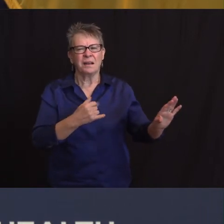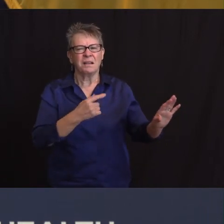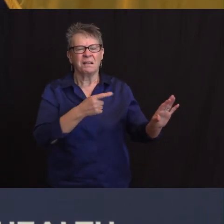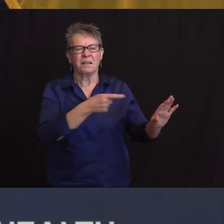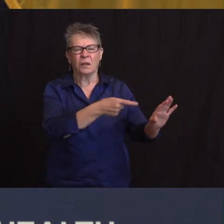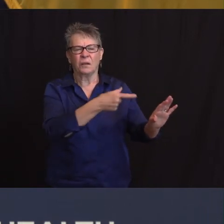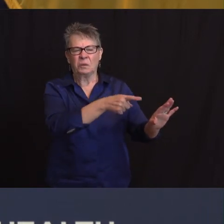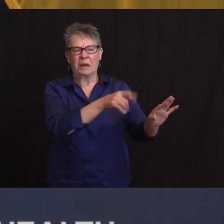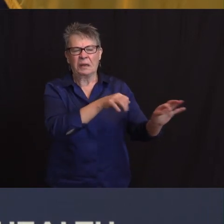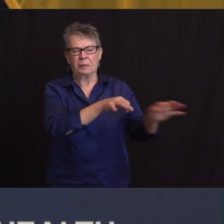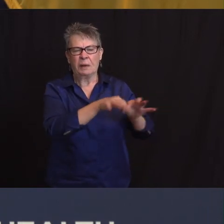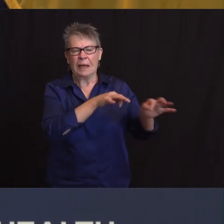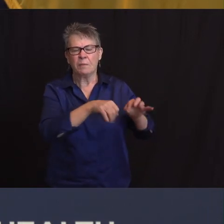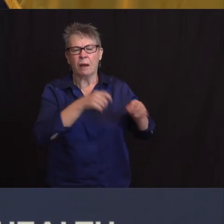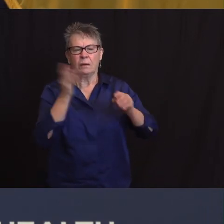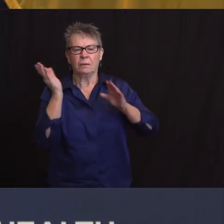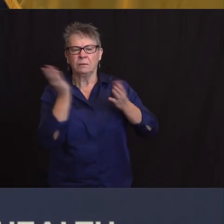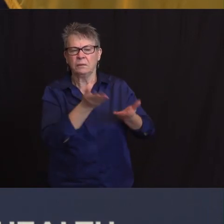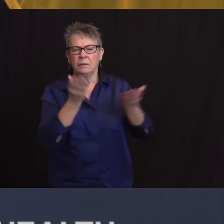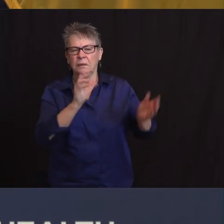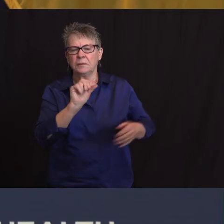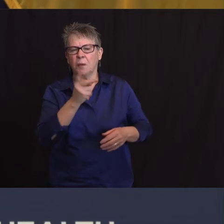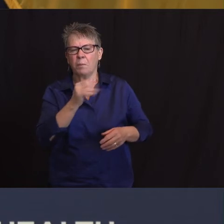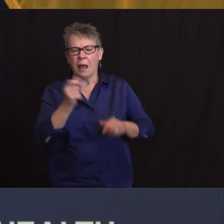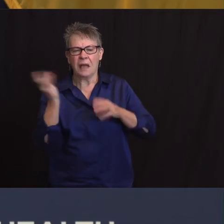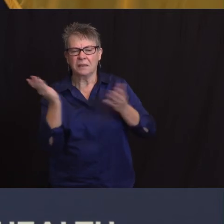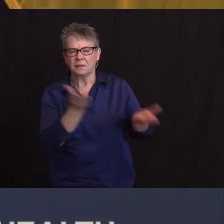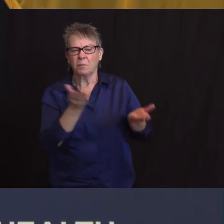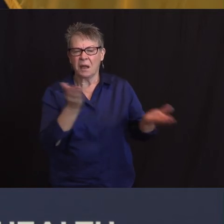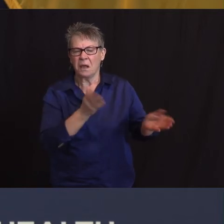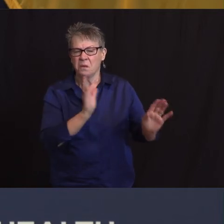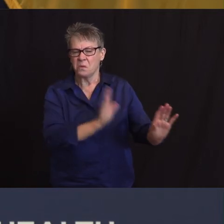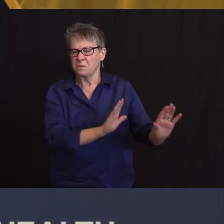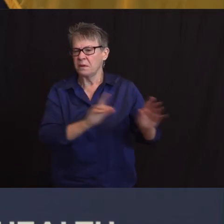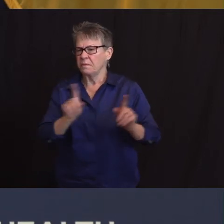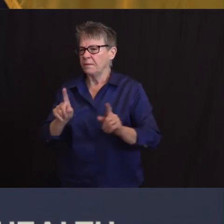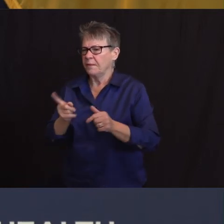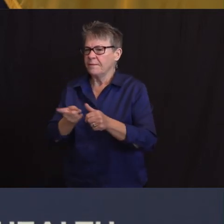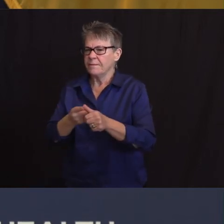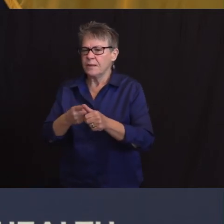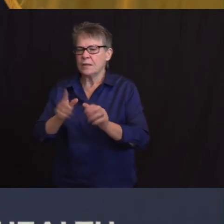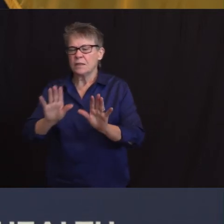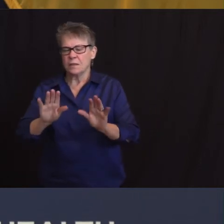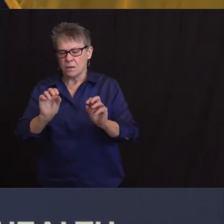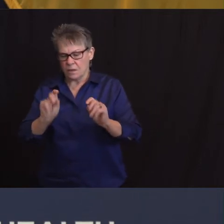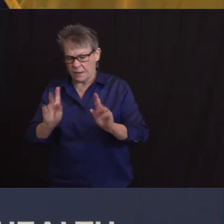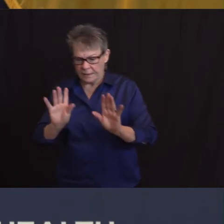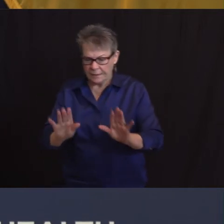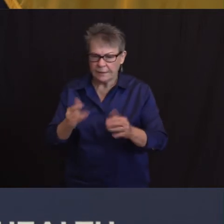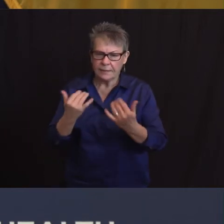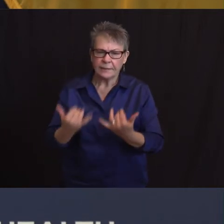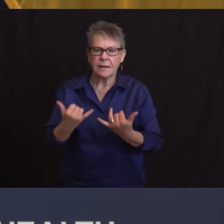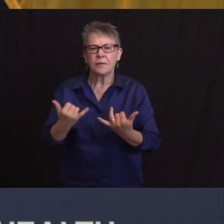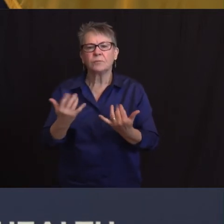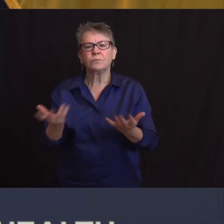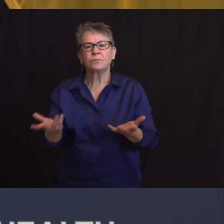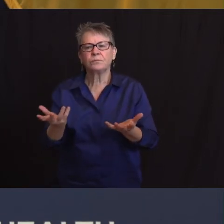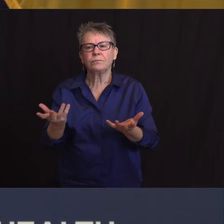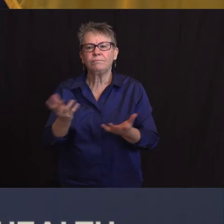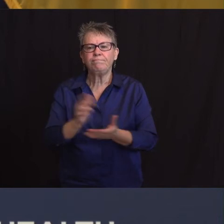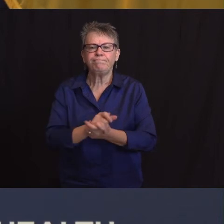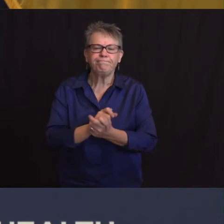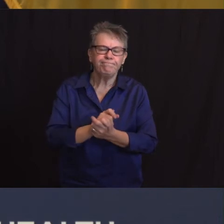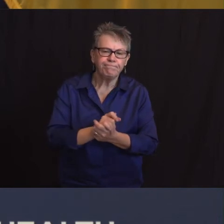It's not where it needs to be, but it's clearly going in the right direction. And that's absent the reality